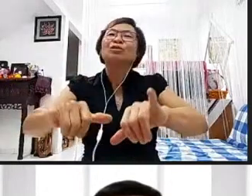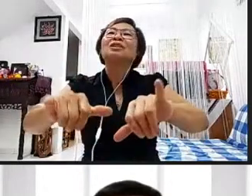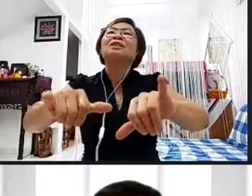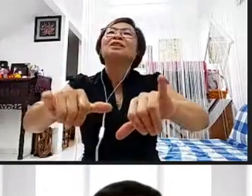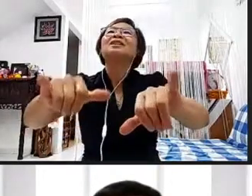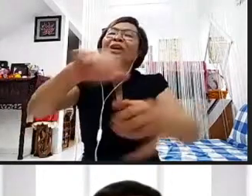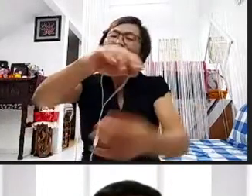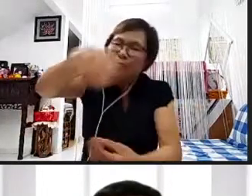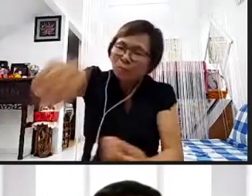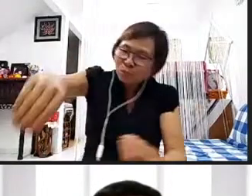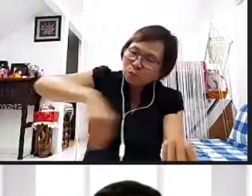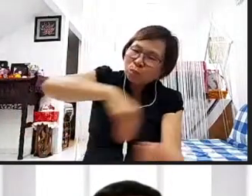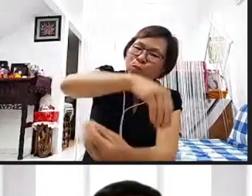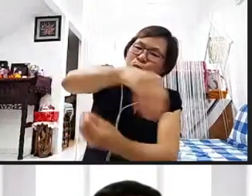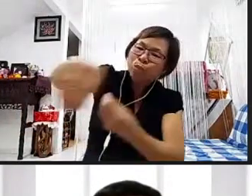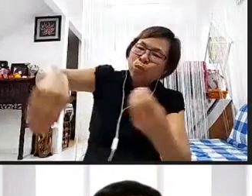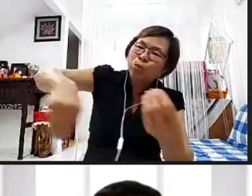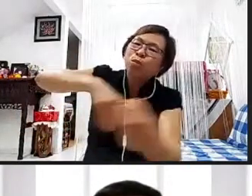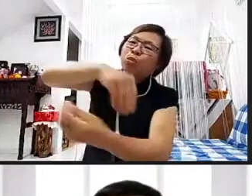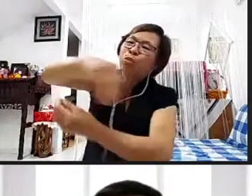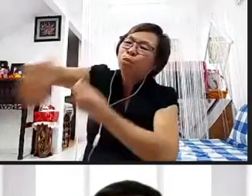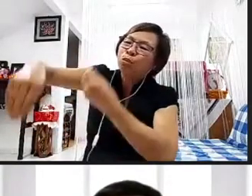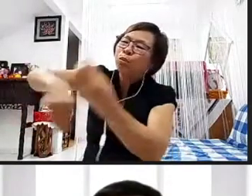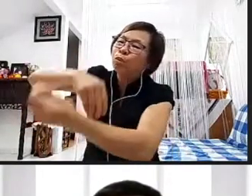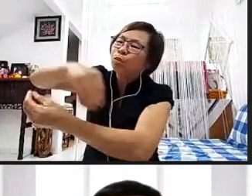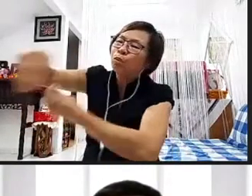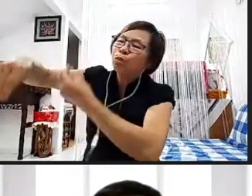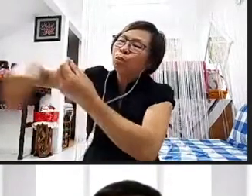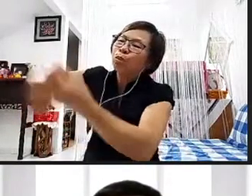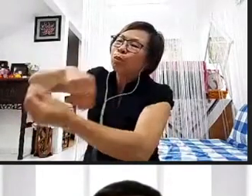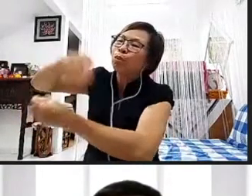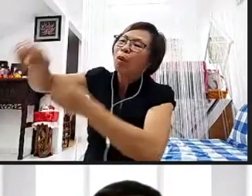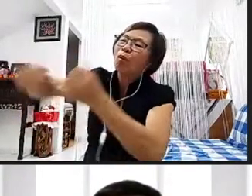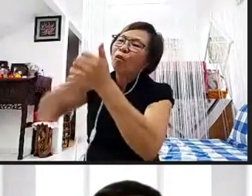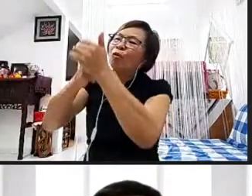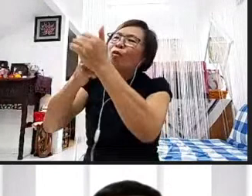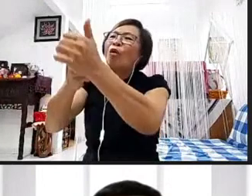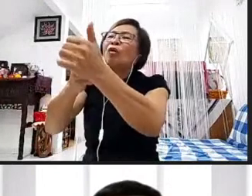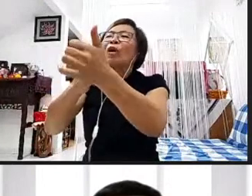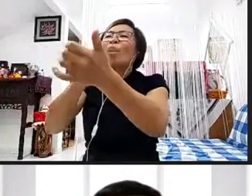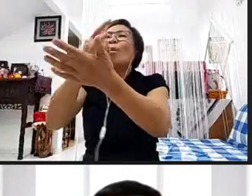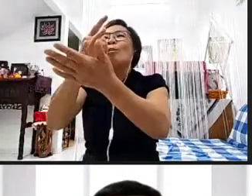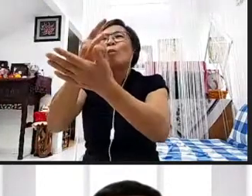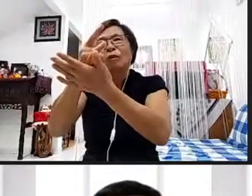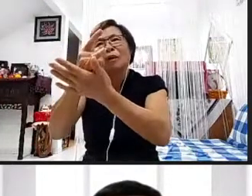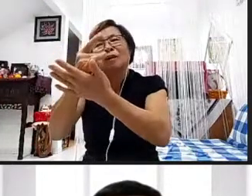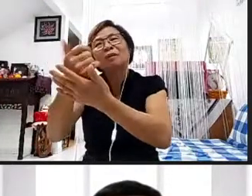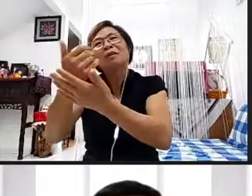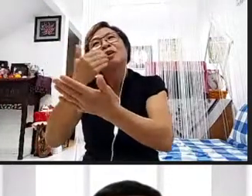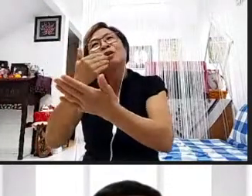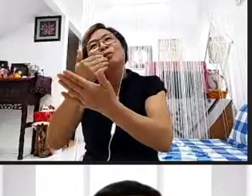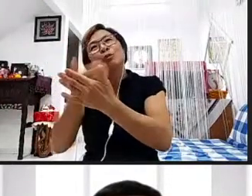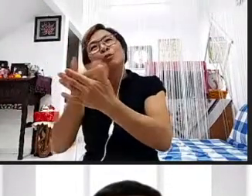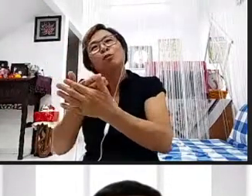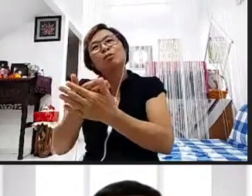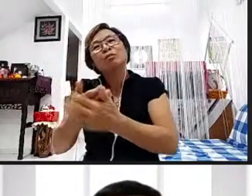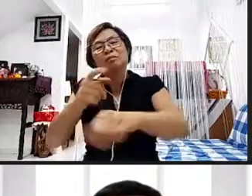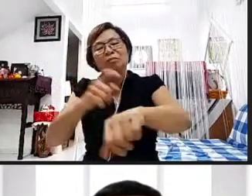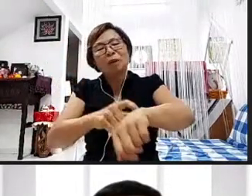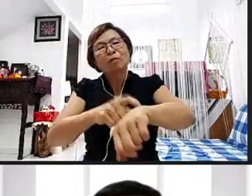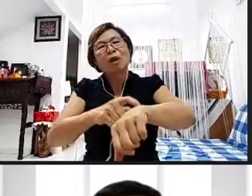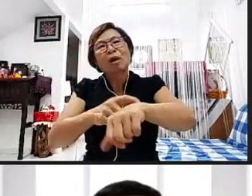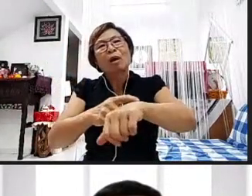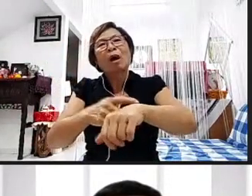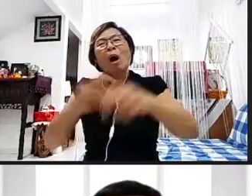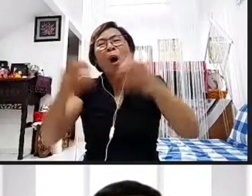we put our sila, samadhi, panya into practice. So I will not take much of your time. We have actually exceeded our time. I have a lot more